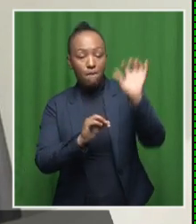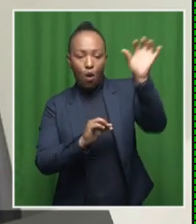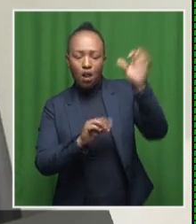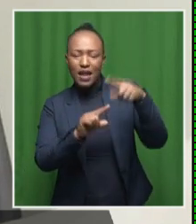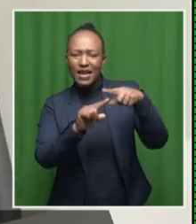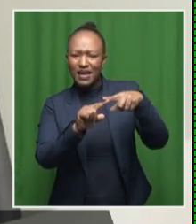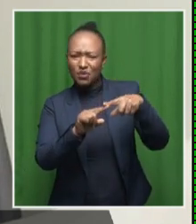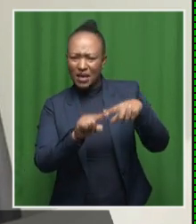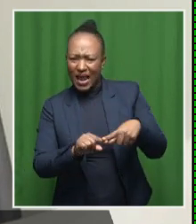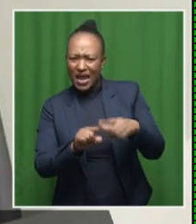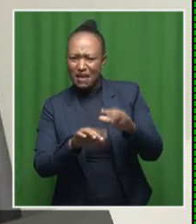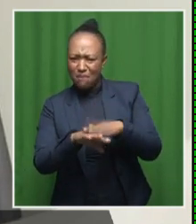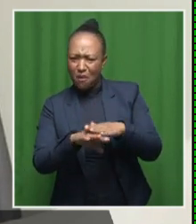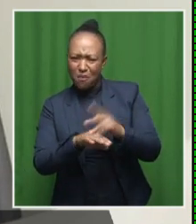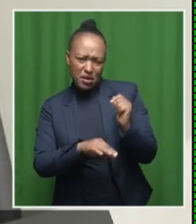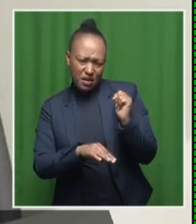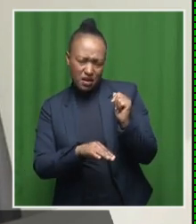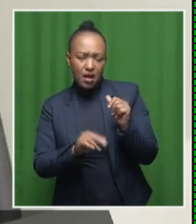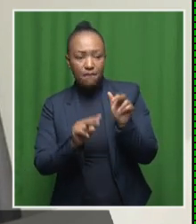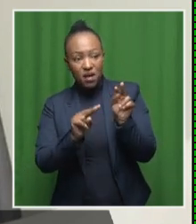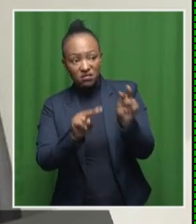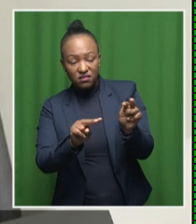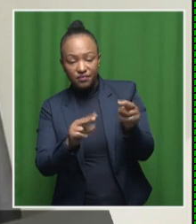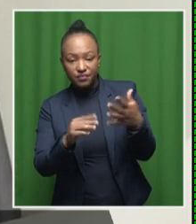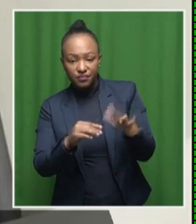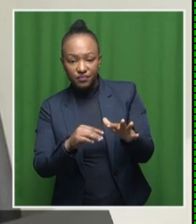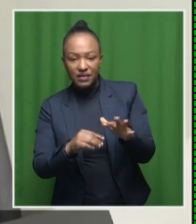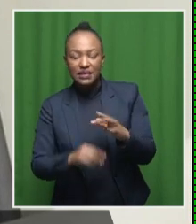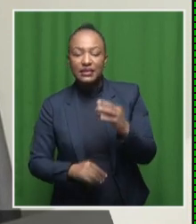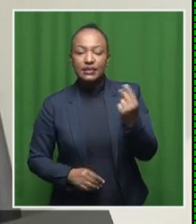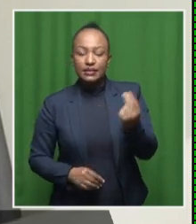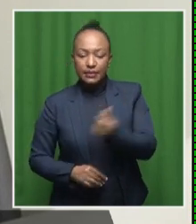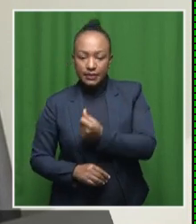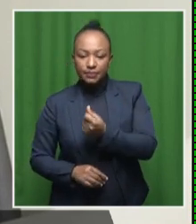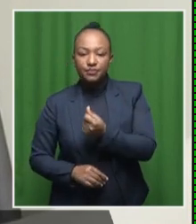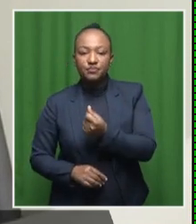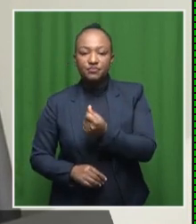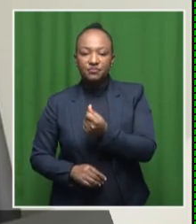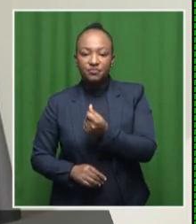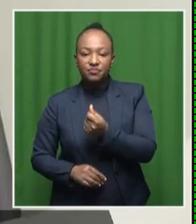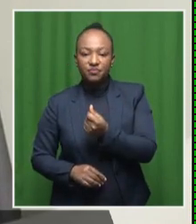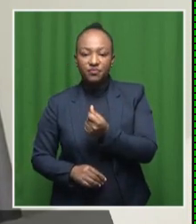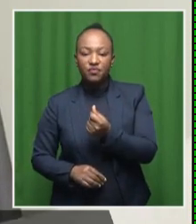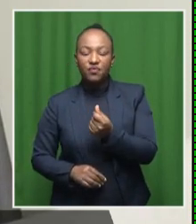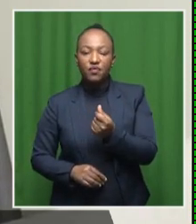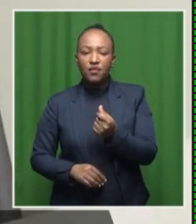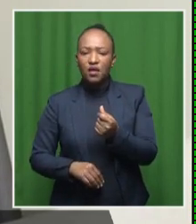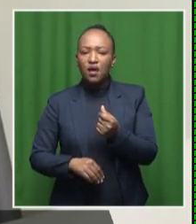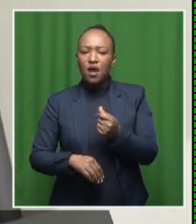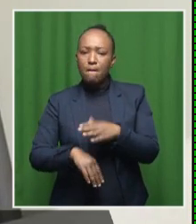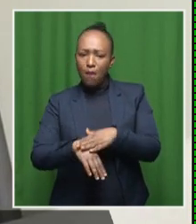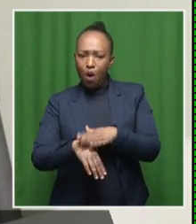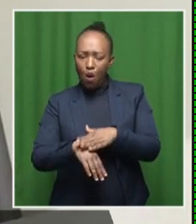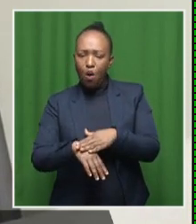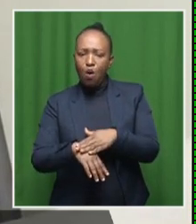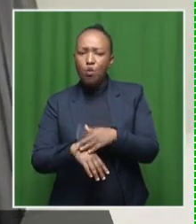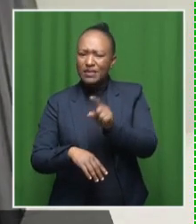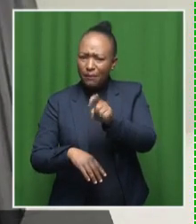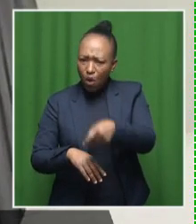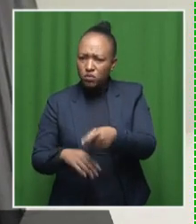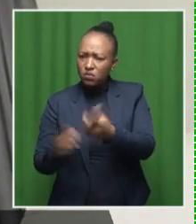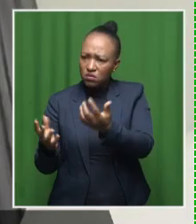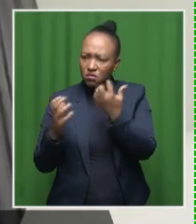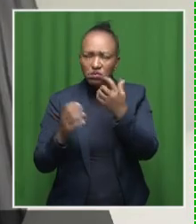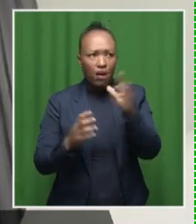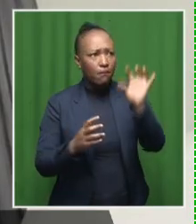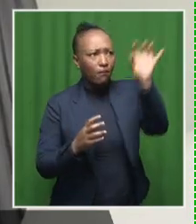yesterday. From what I saw is that, unfortunately, we had a lot more turnovers that we could have capitalized